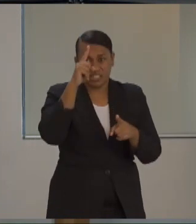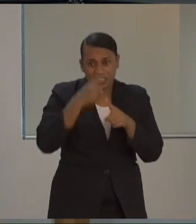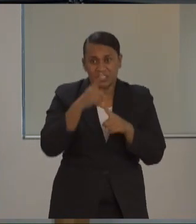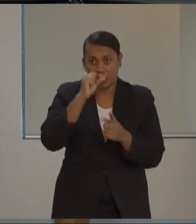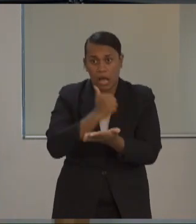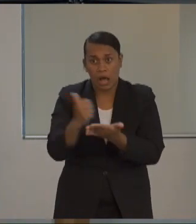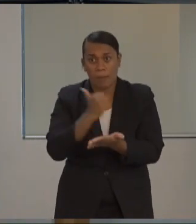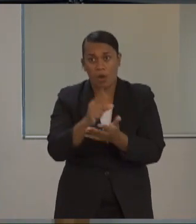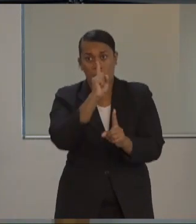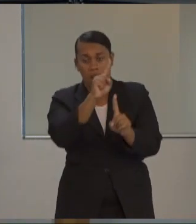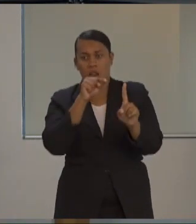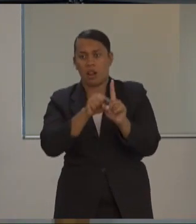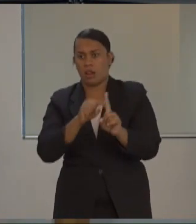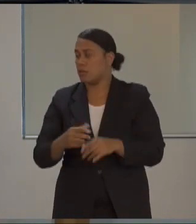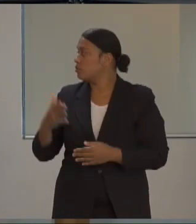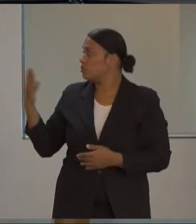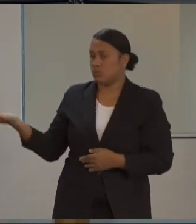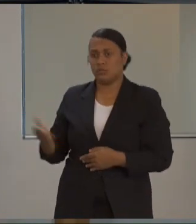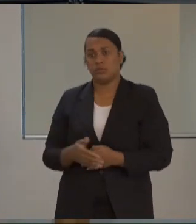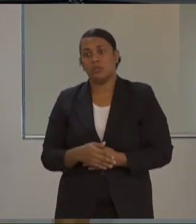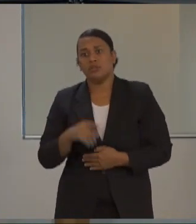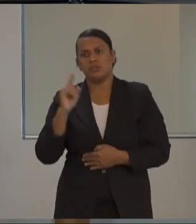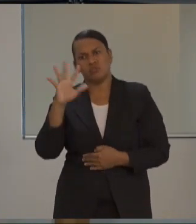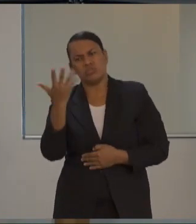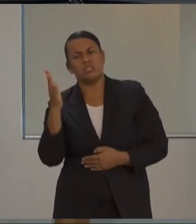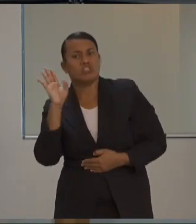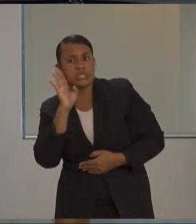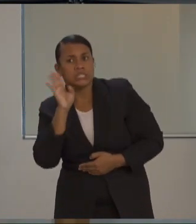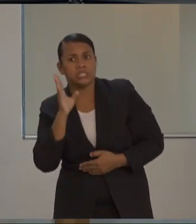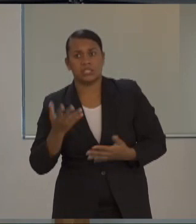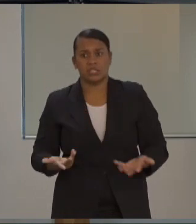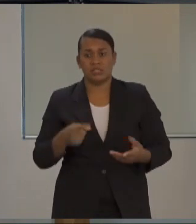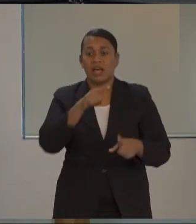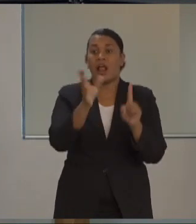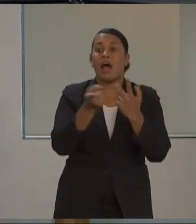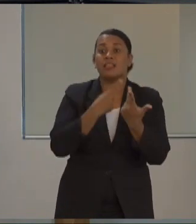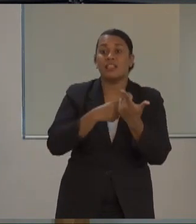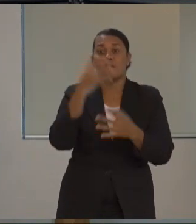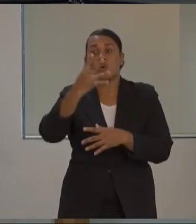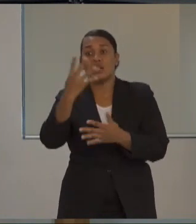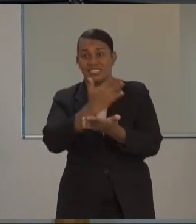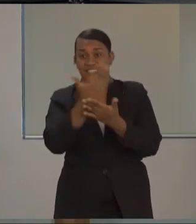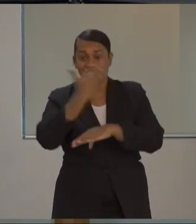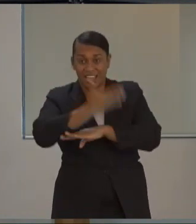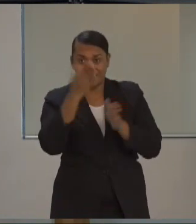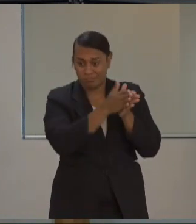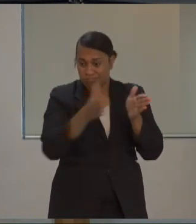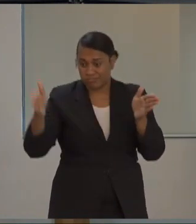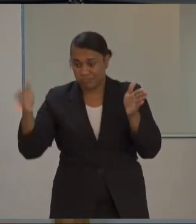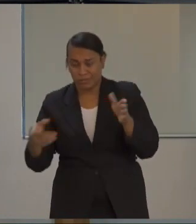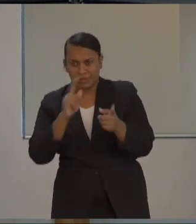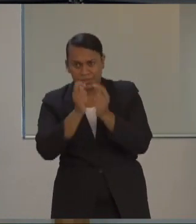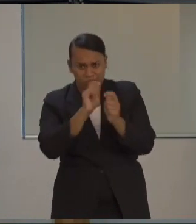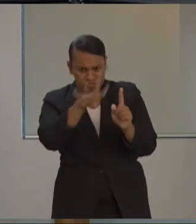would have heard the doctor say that he'll go into another 14 days. They'll go into another 14 days after testing negative twice. So we